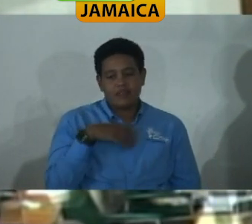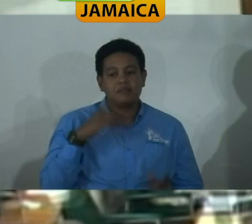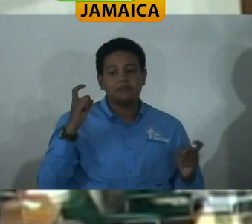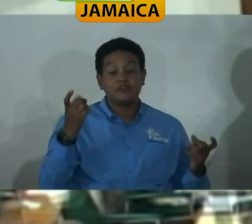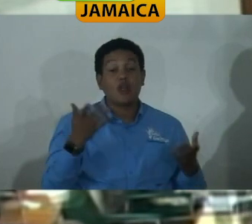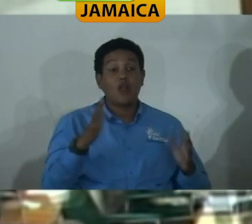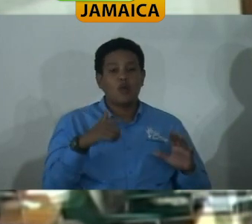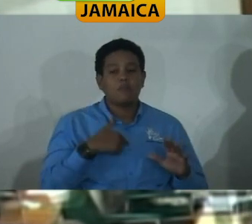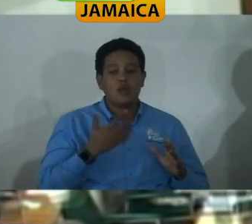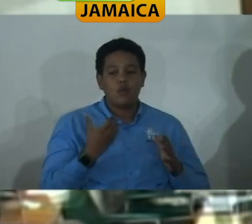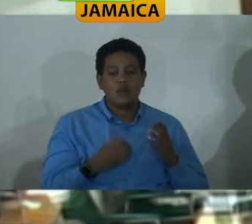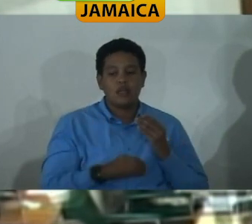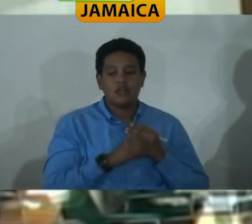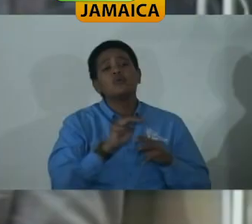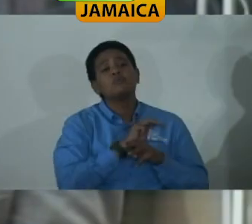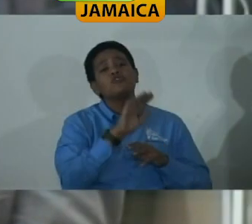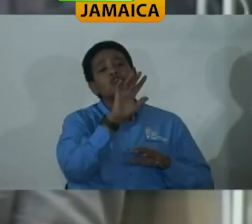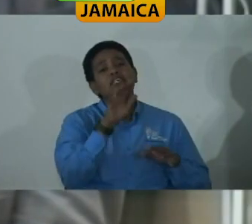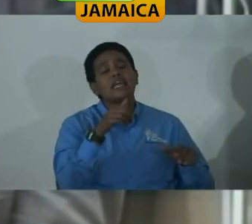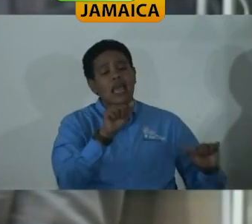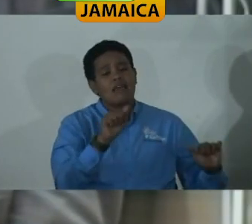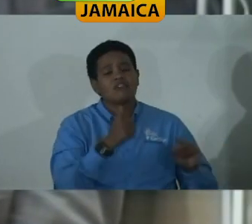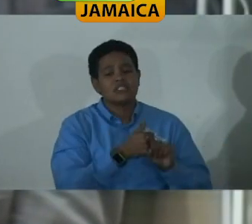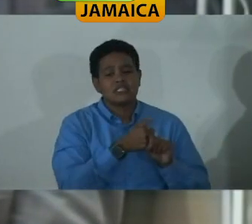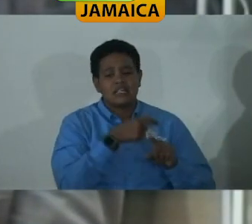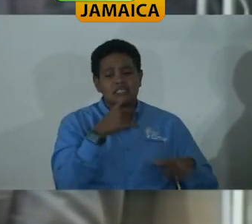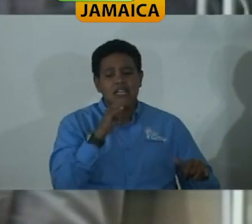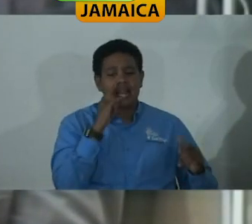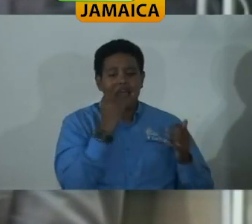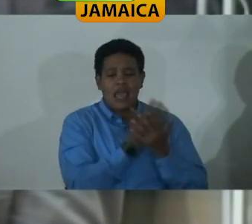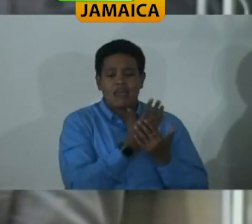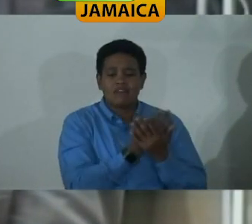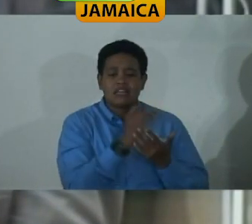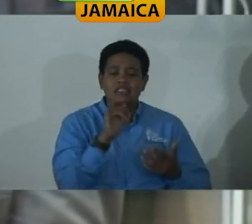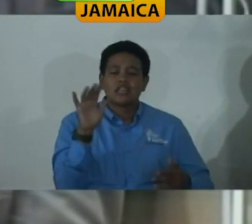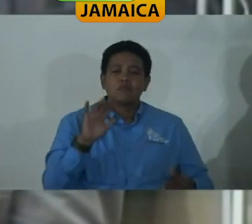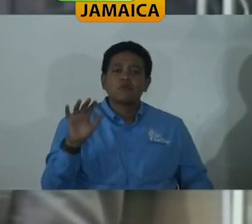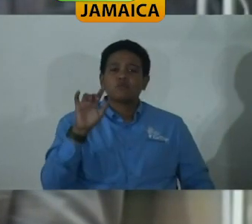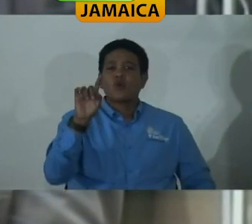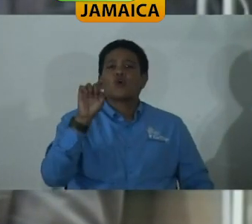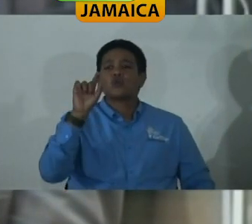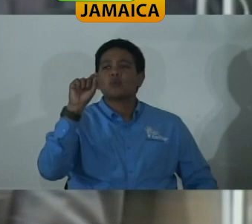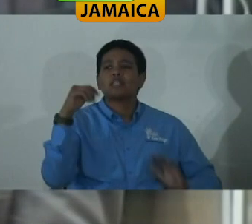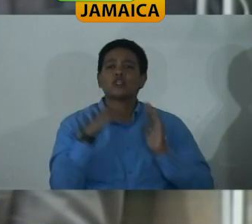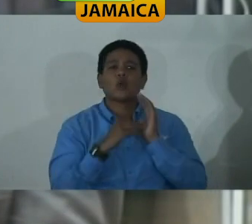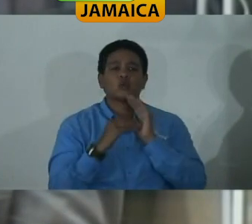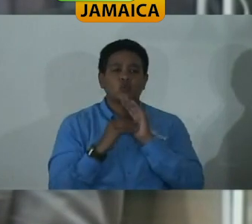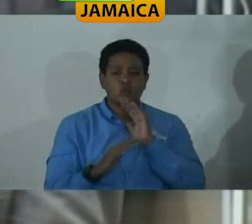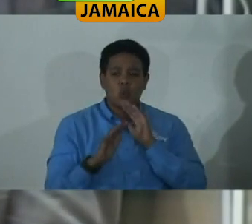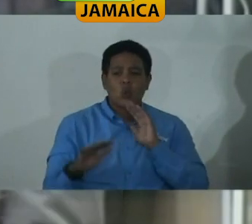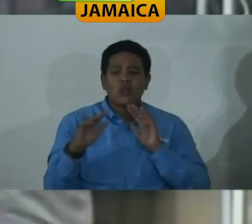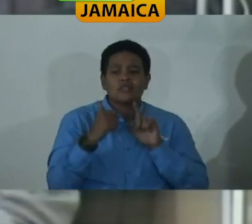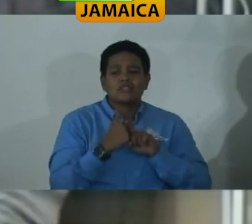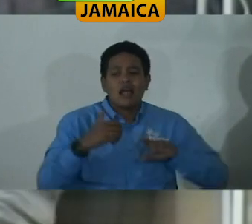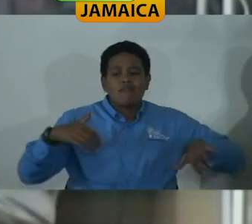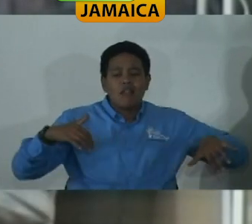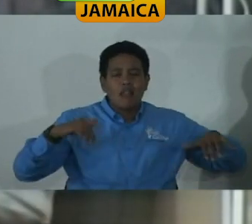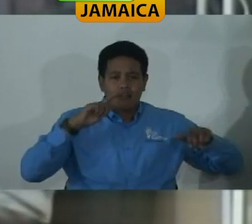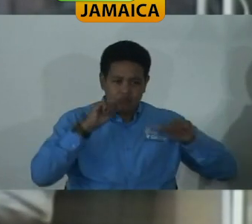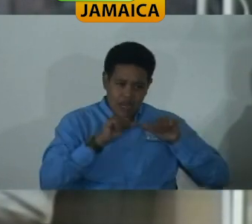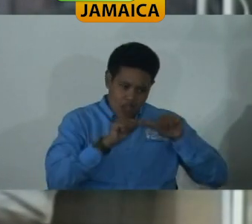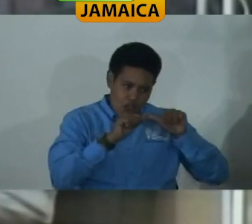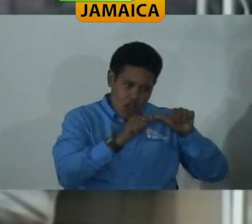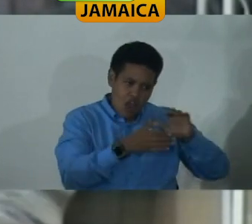due to the COVID-19 pandemic. There's evidence that approximately 120,000 students have not been